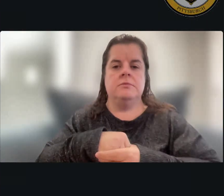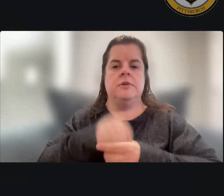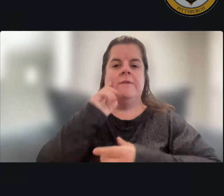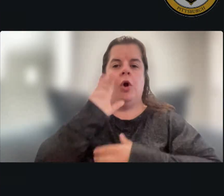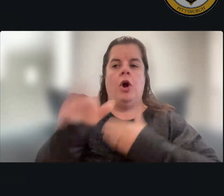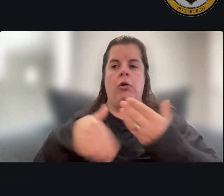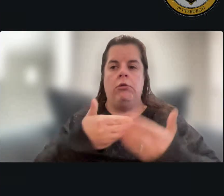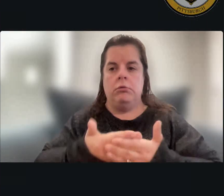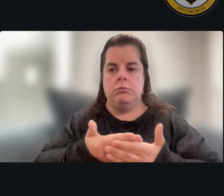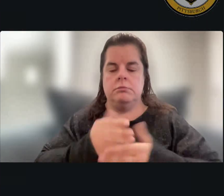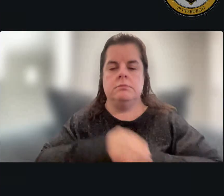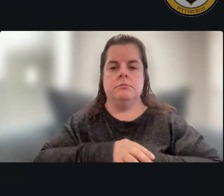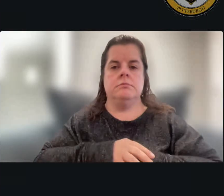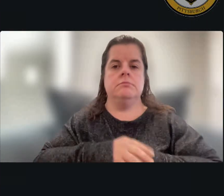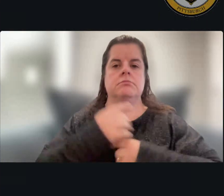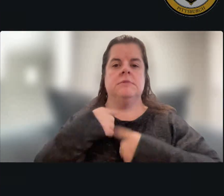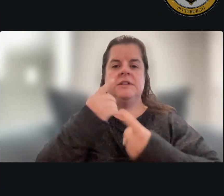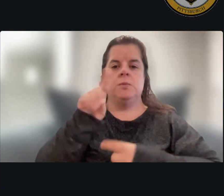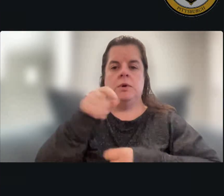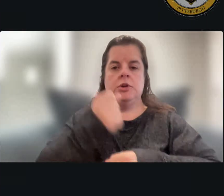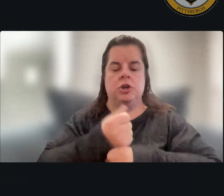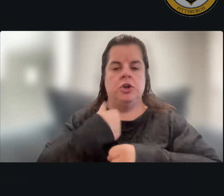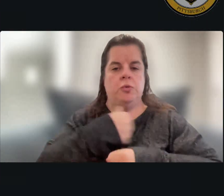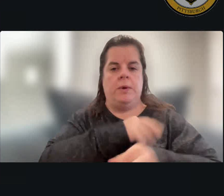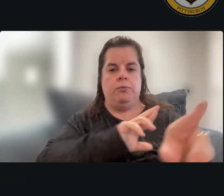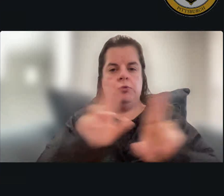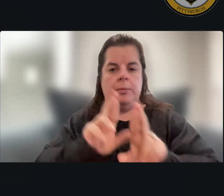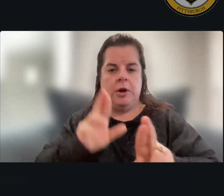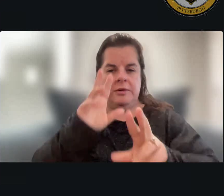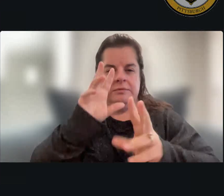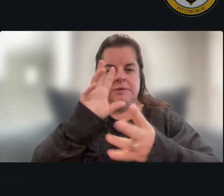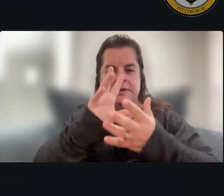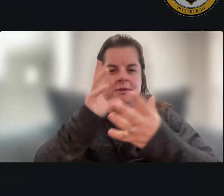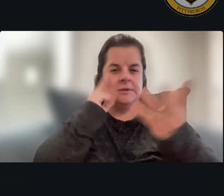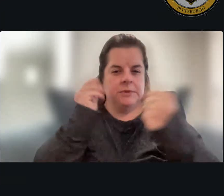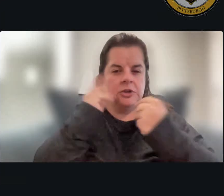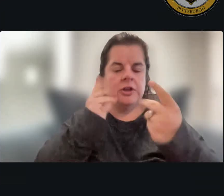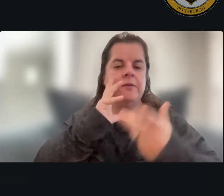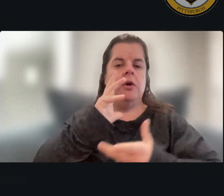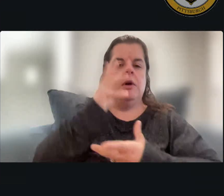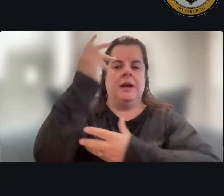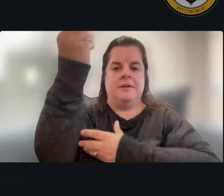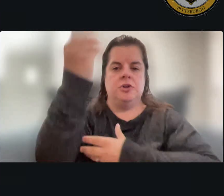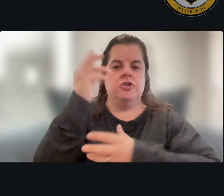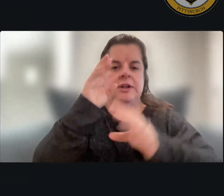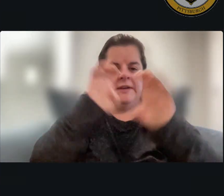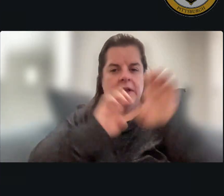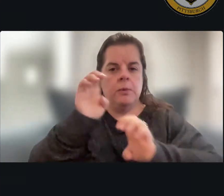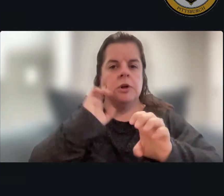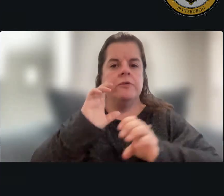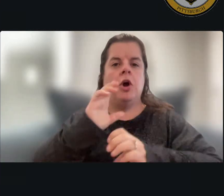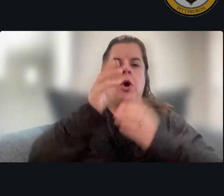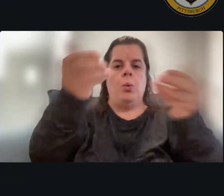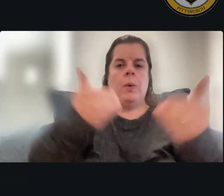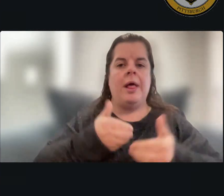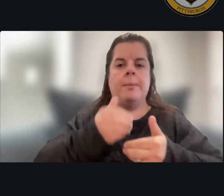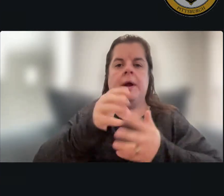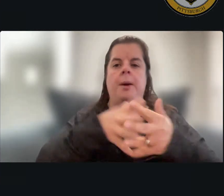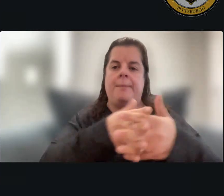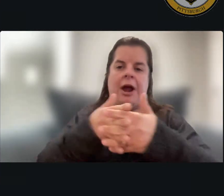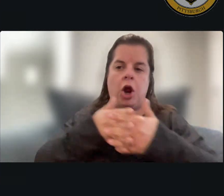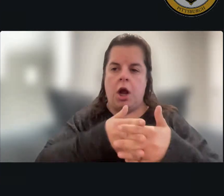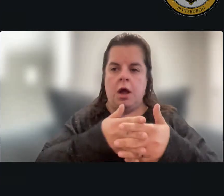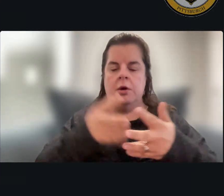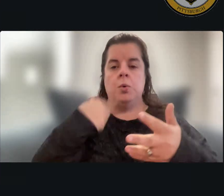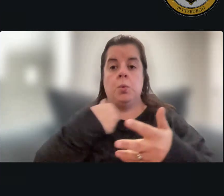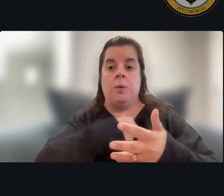the past year, we have been preparing for and undergoing an external evaluation by a national organization called Welcoming America. We are